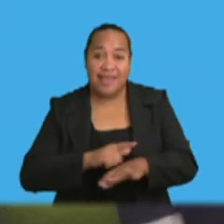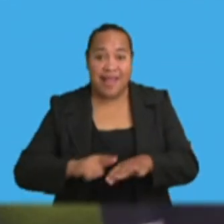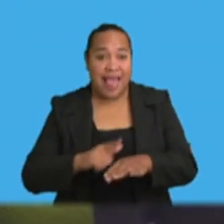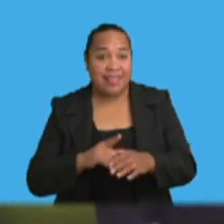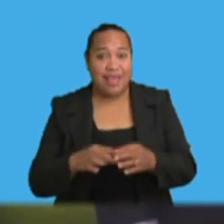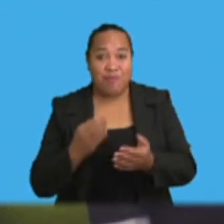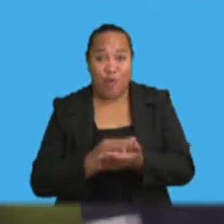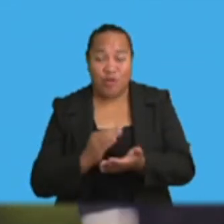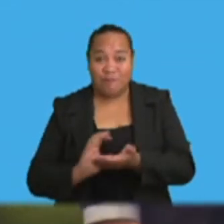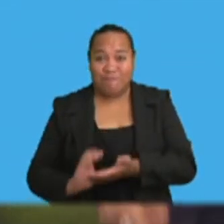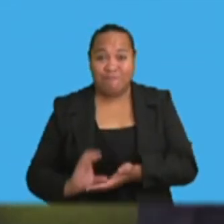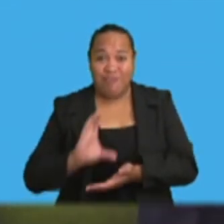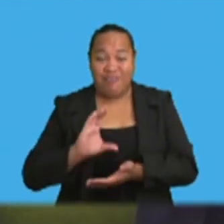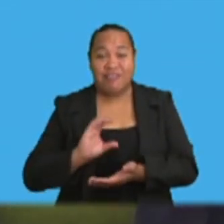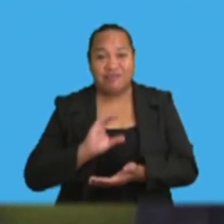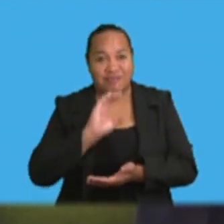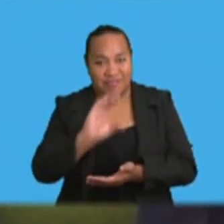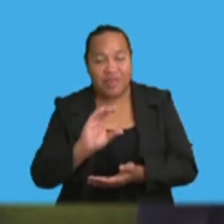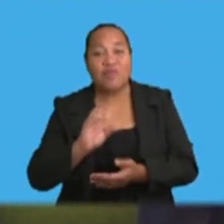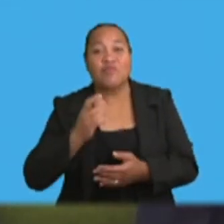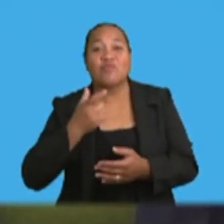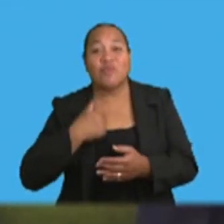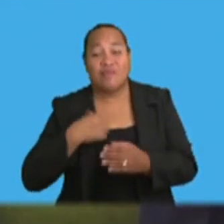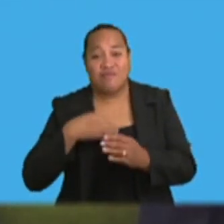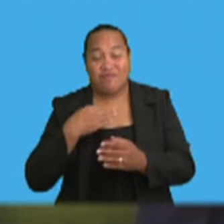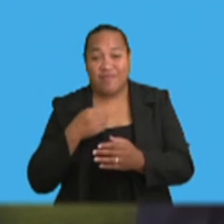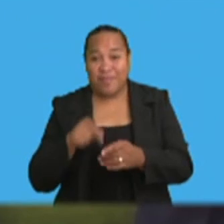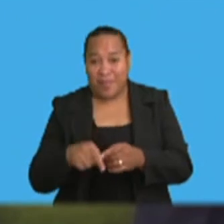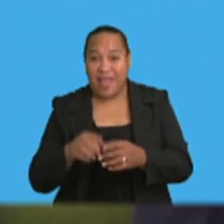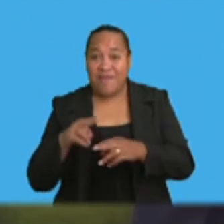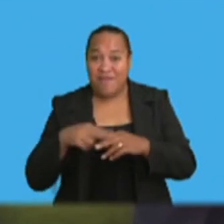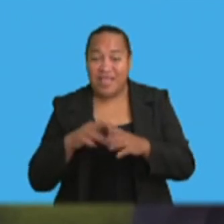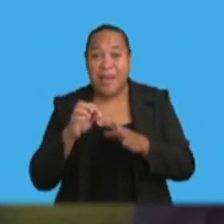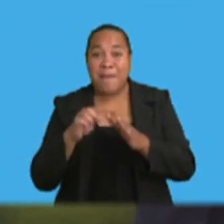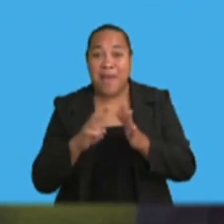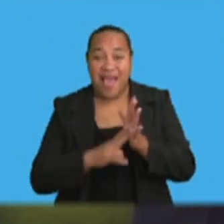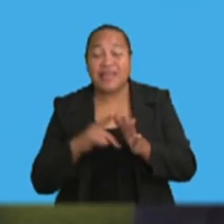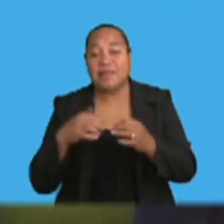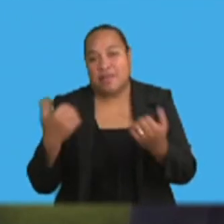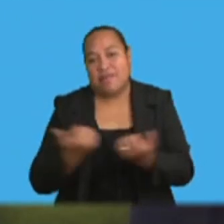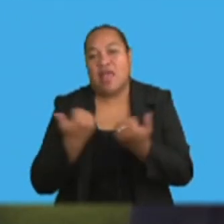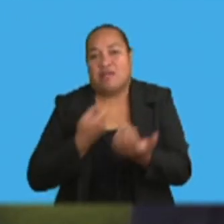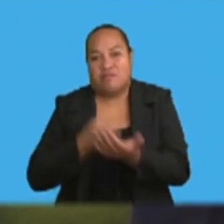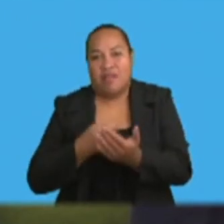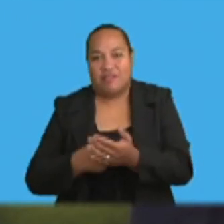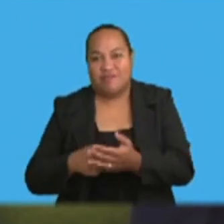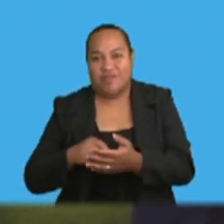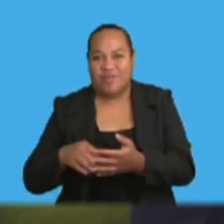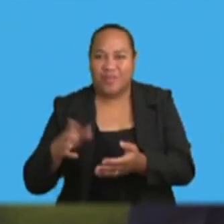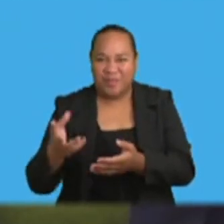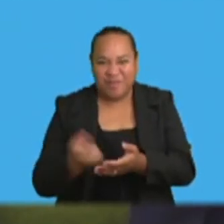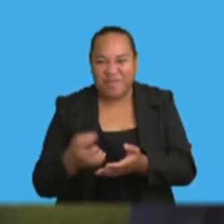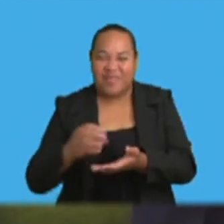bonus payout that was made was in fact because of the fact that Fiji Pine Limited is making now a lot more money. The fact of the matter is that